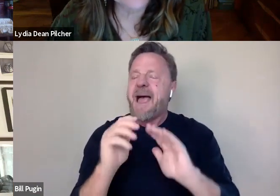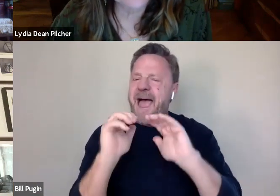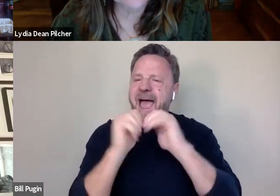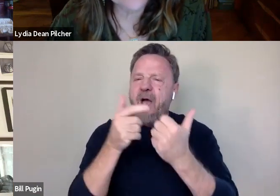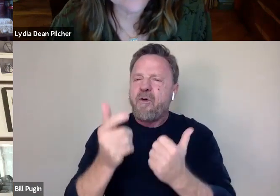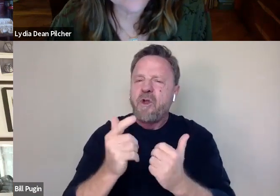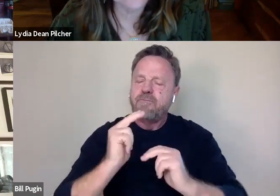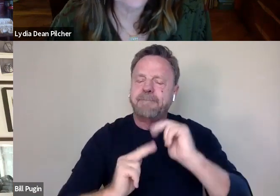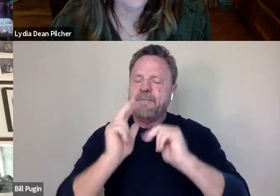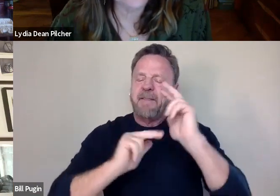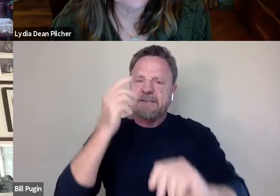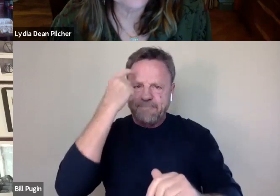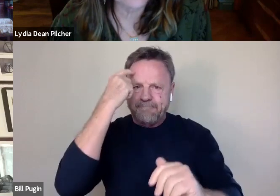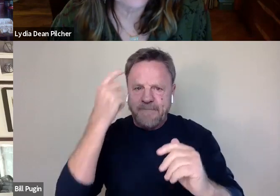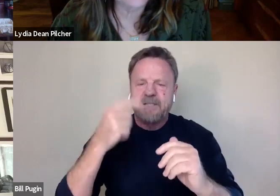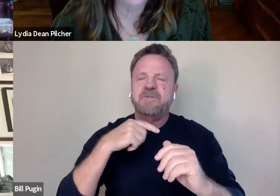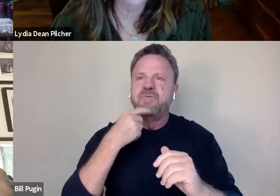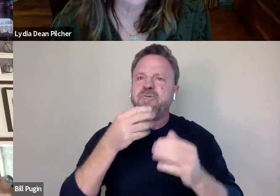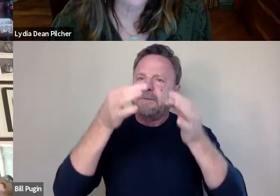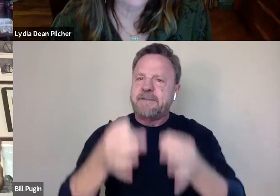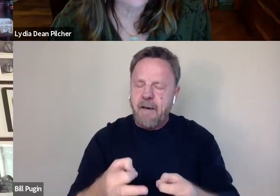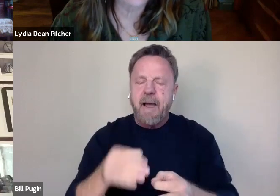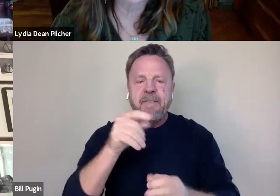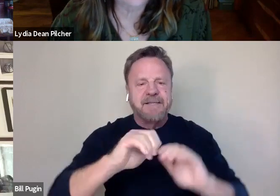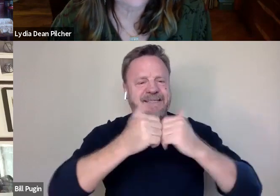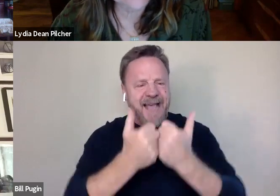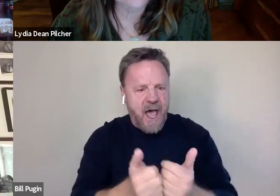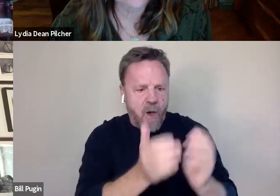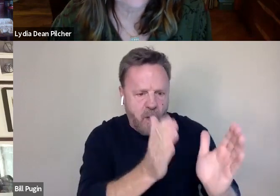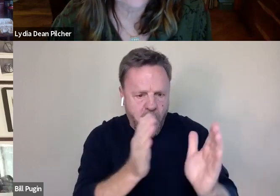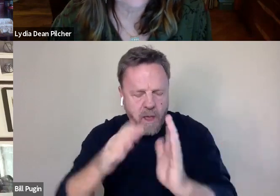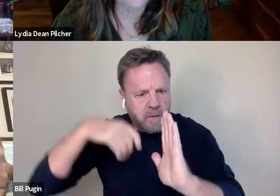constructed this to say, okay, this is how we're going to plot it. This is how